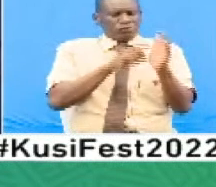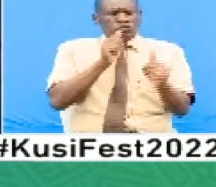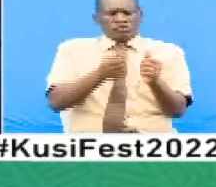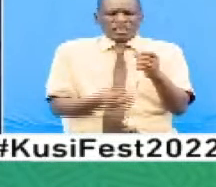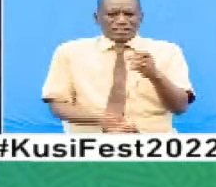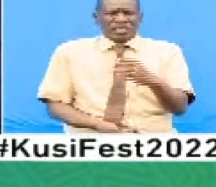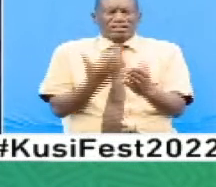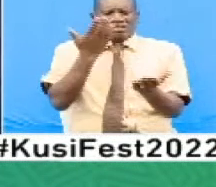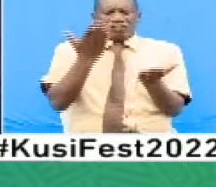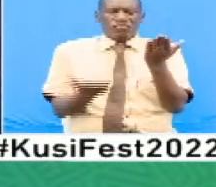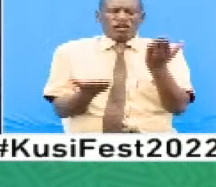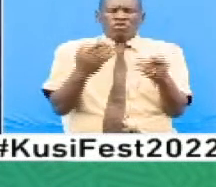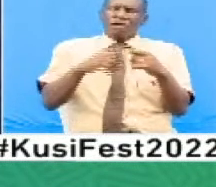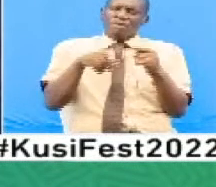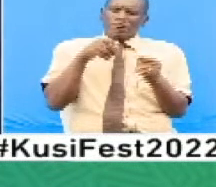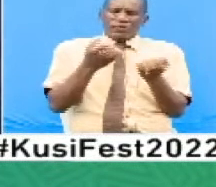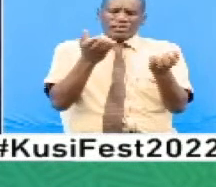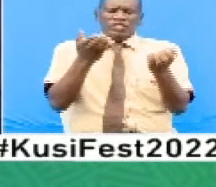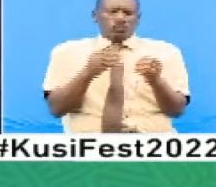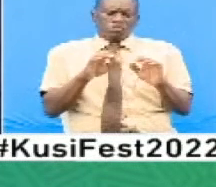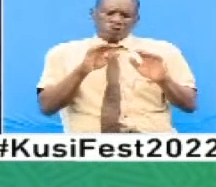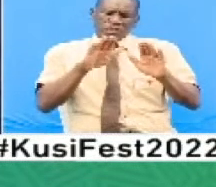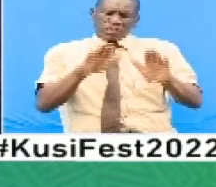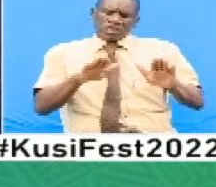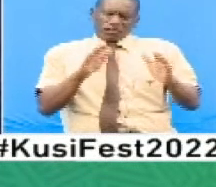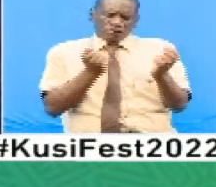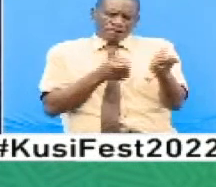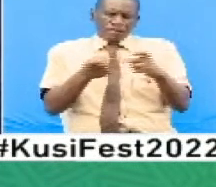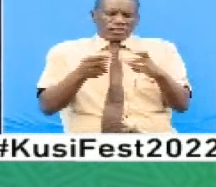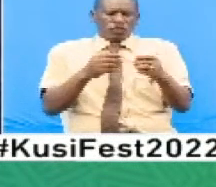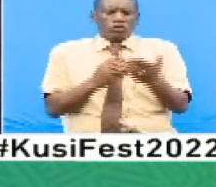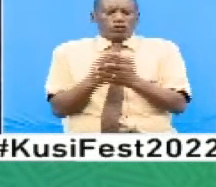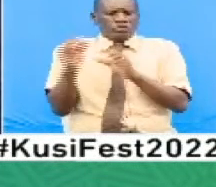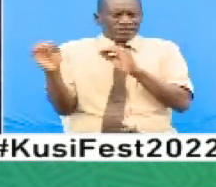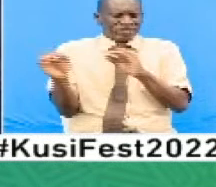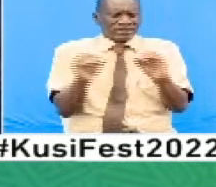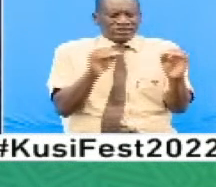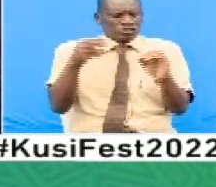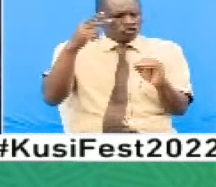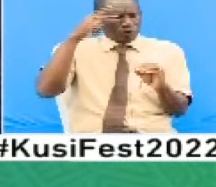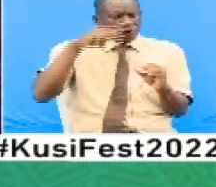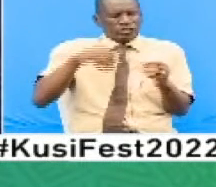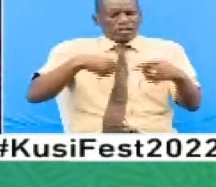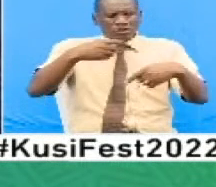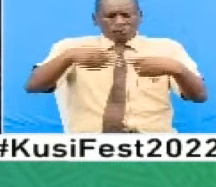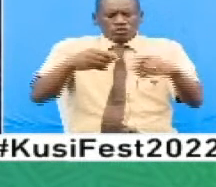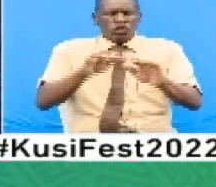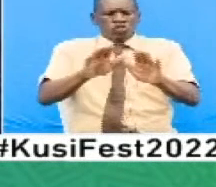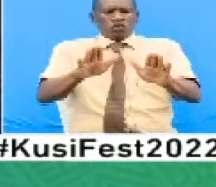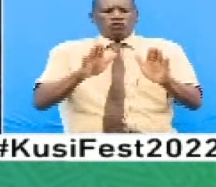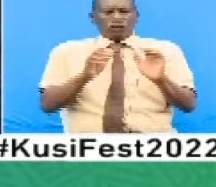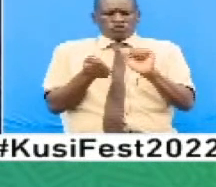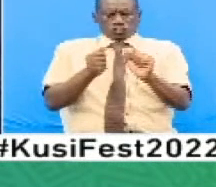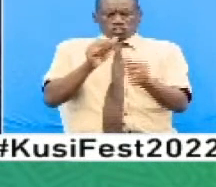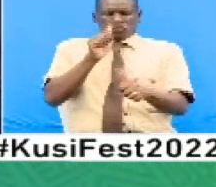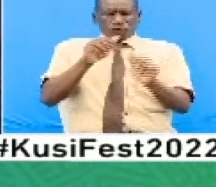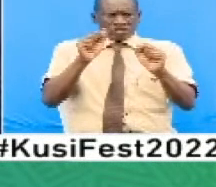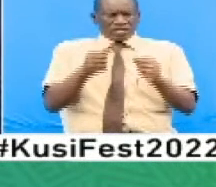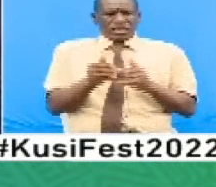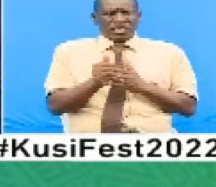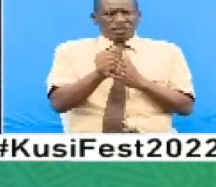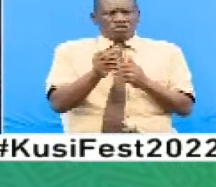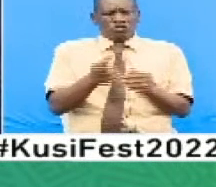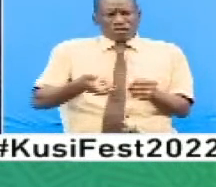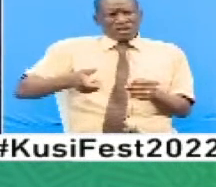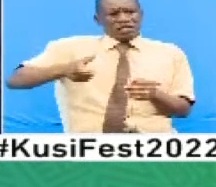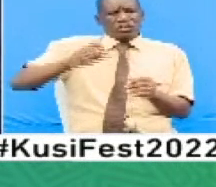But however, this needs to be carefully managed through just transition policies and processes to avoid changes that could result to